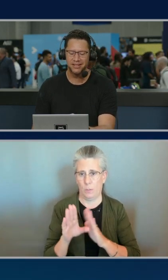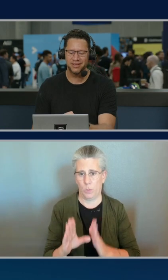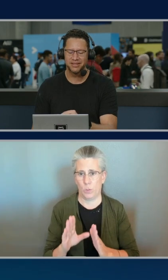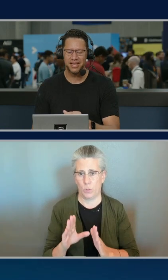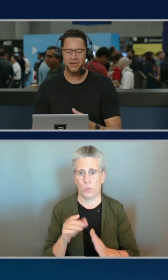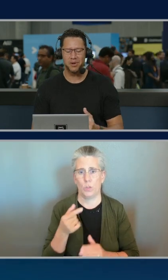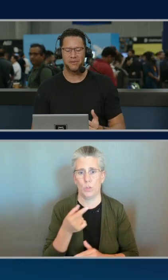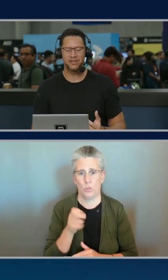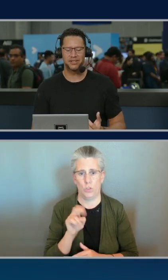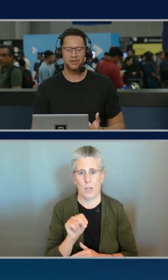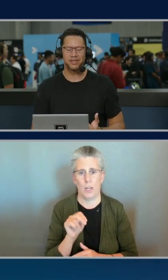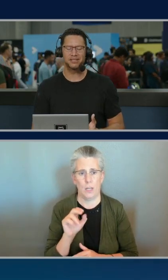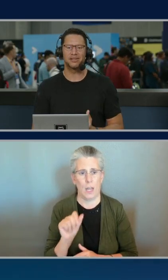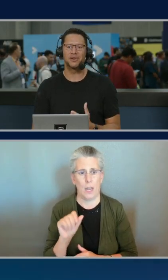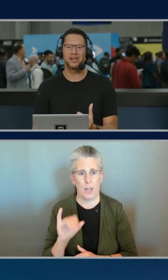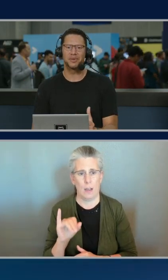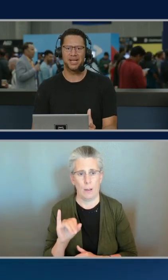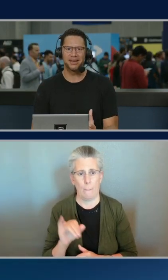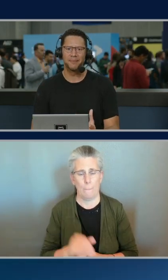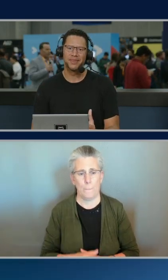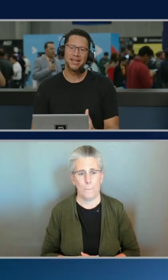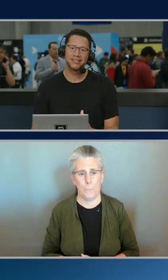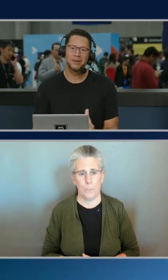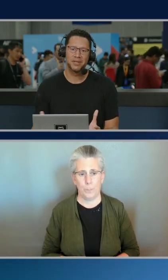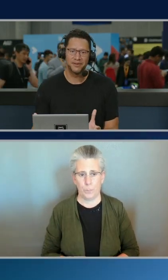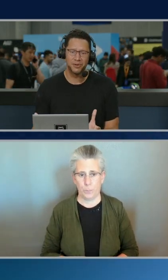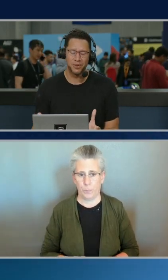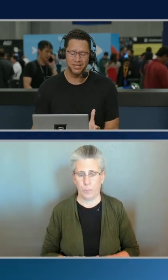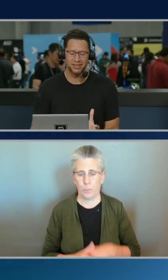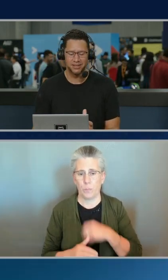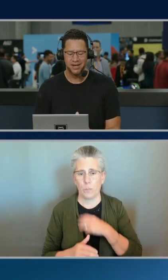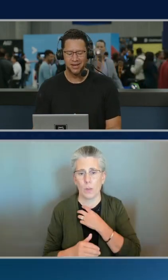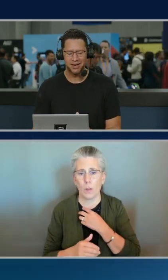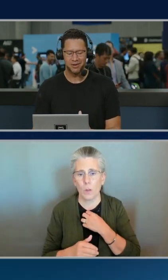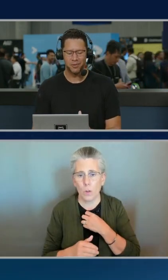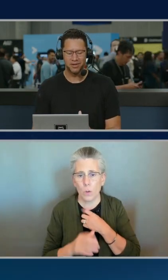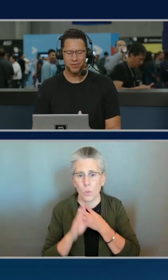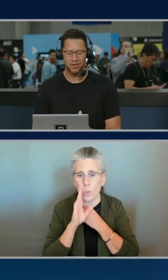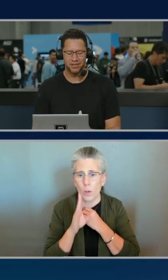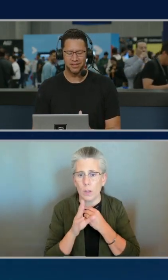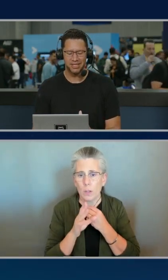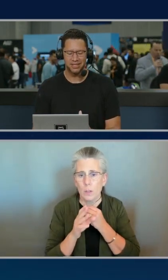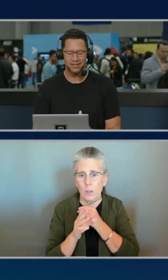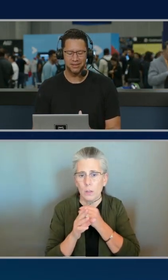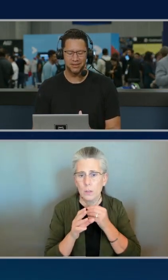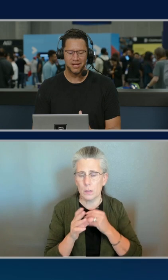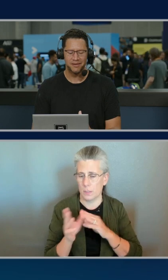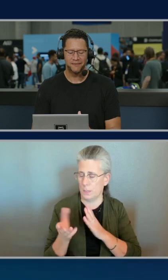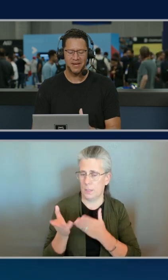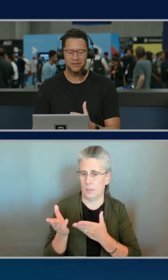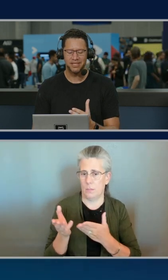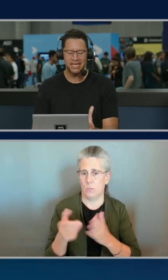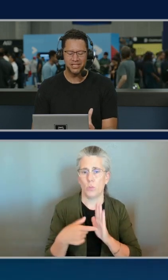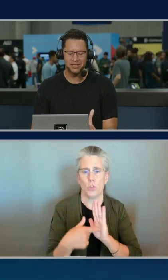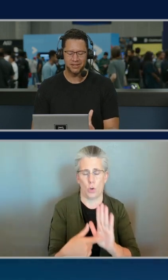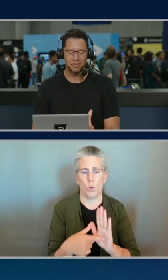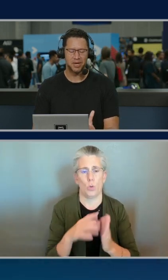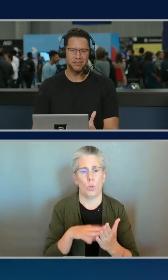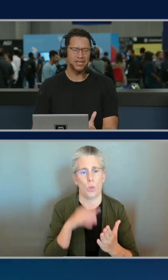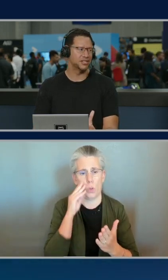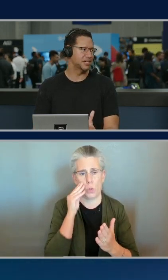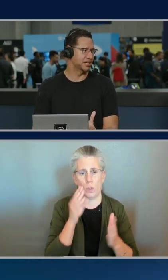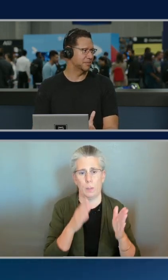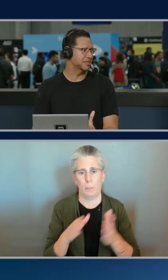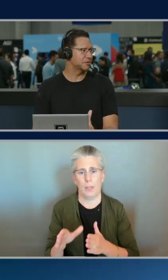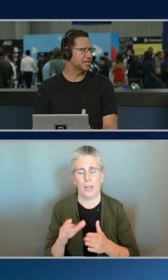that this is going to take you over to this learning plan that has a couple different courses. One course is the foundations of